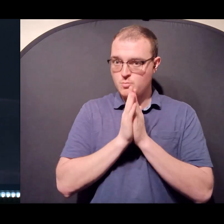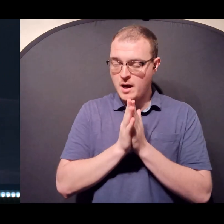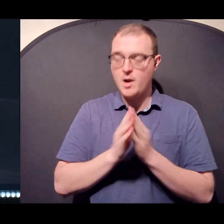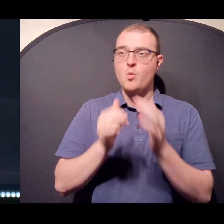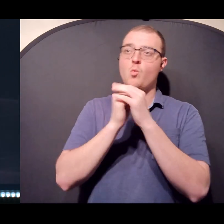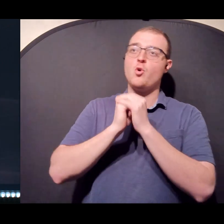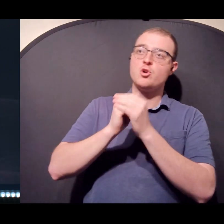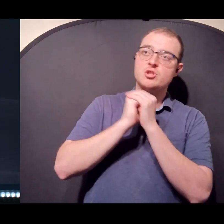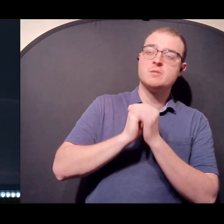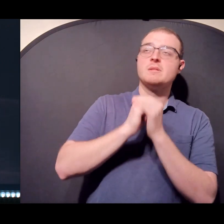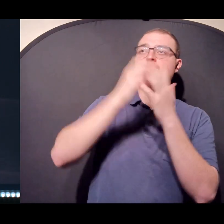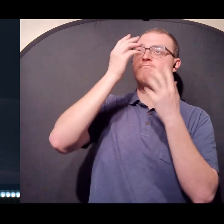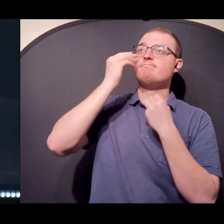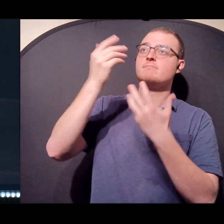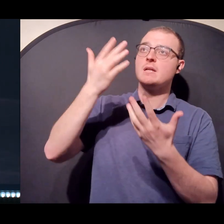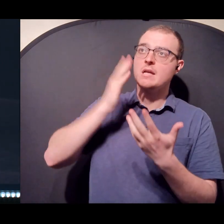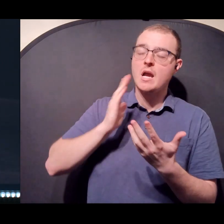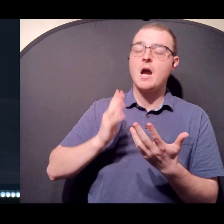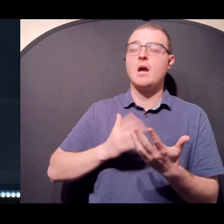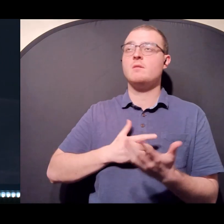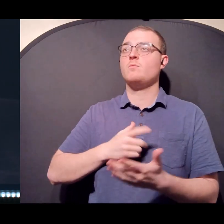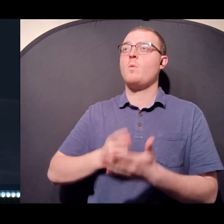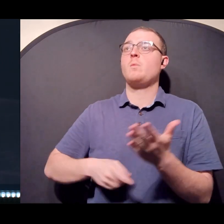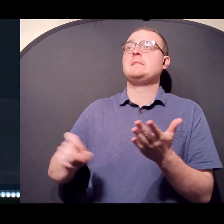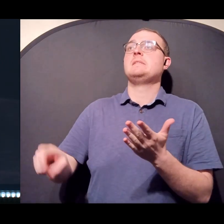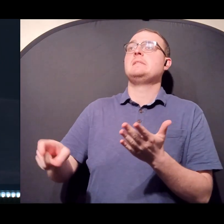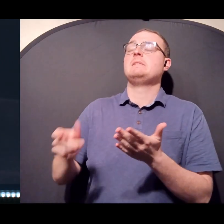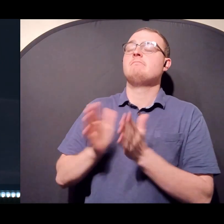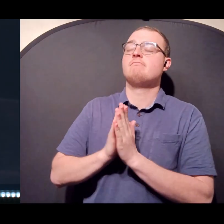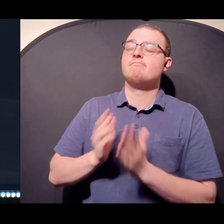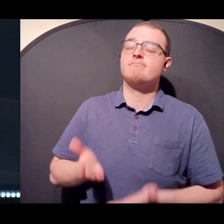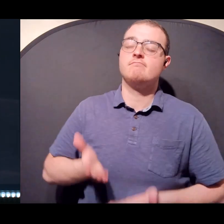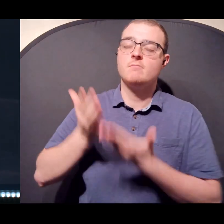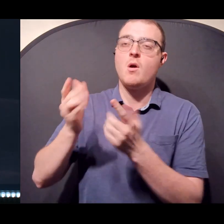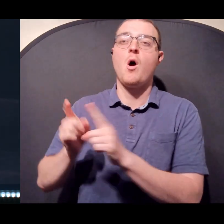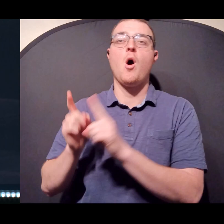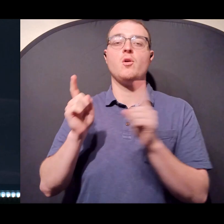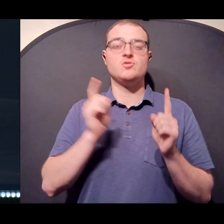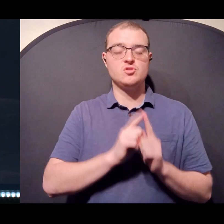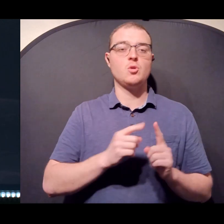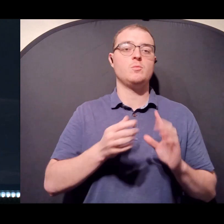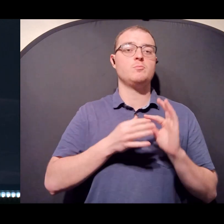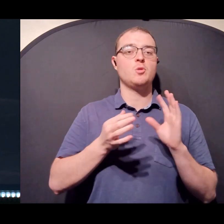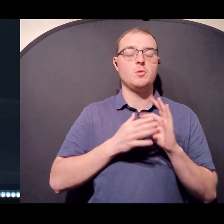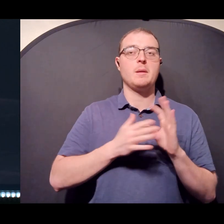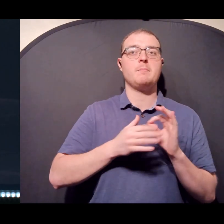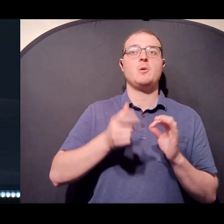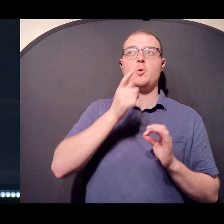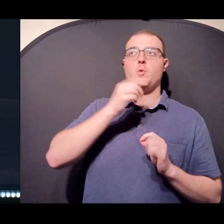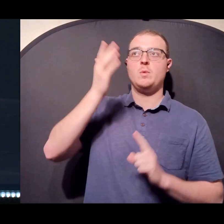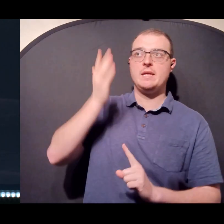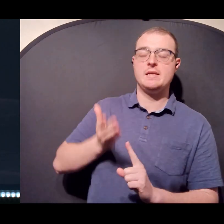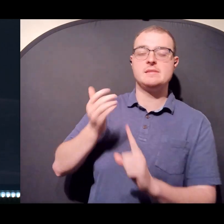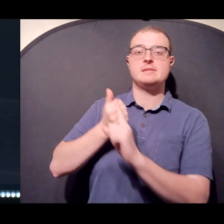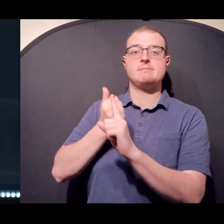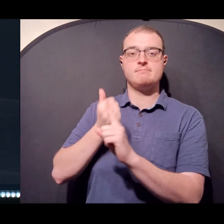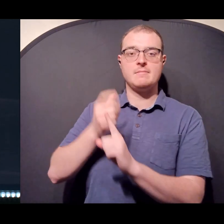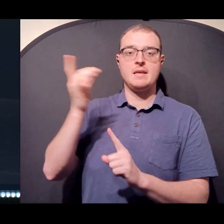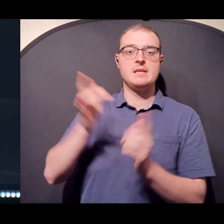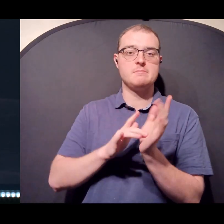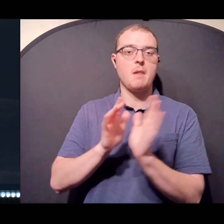There's worship, just declaring and crying out to God what we need from him, who we think he is, and who he says he is in his word.